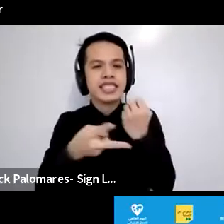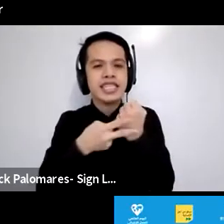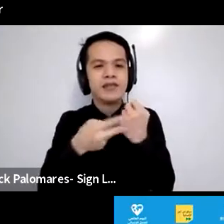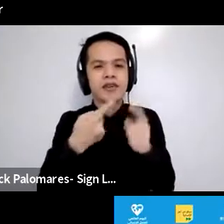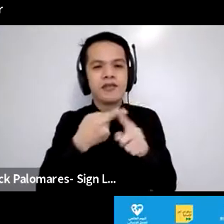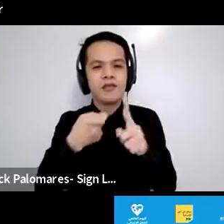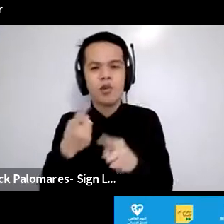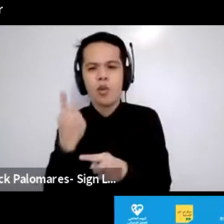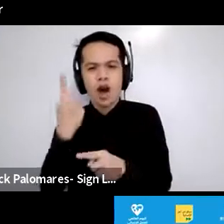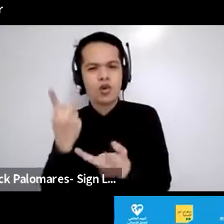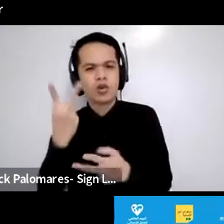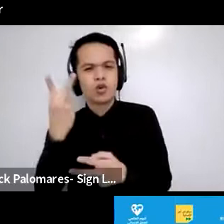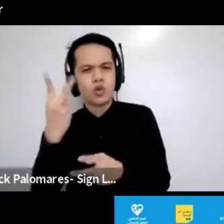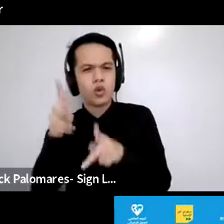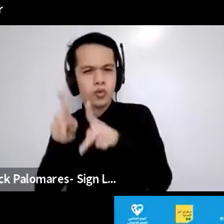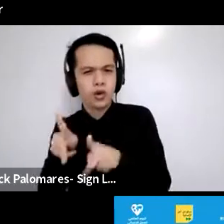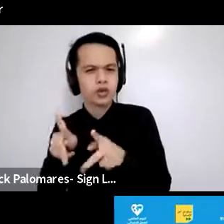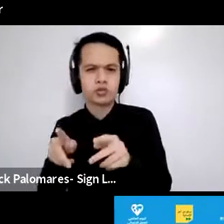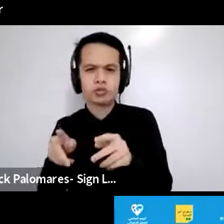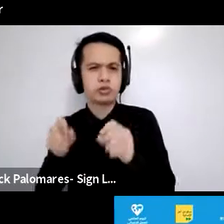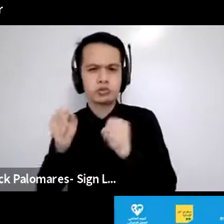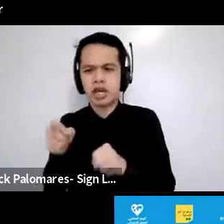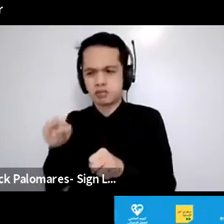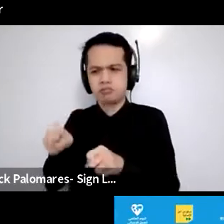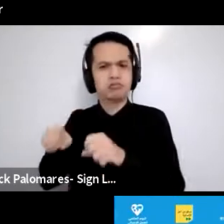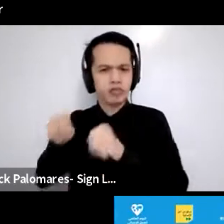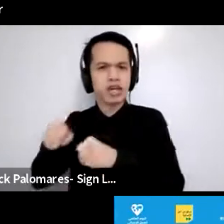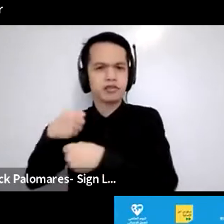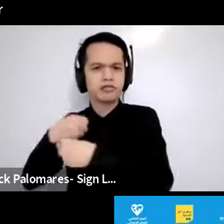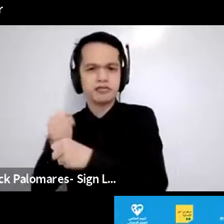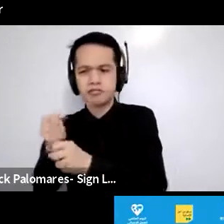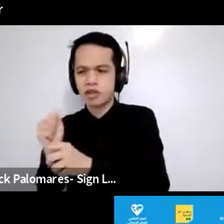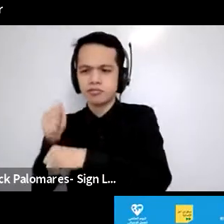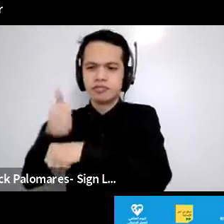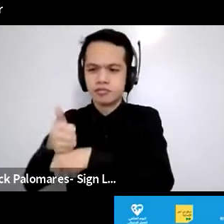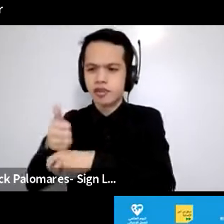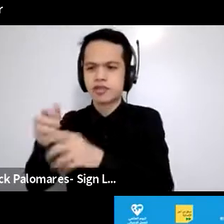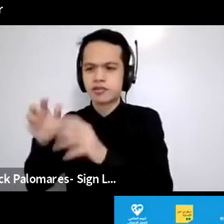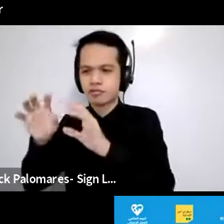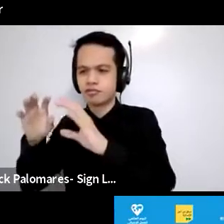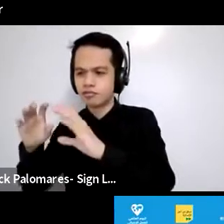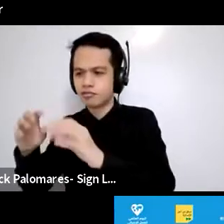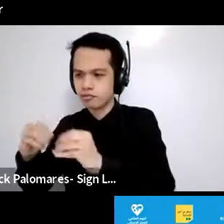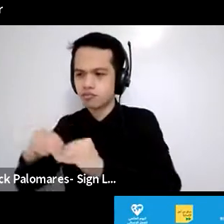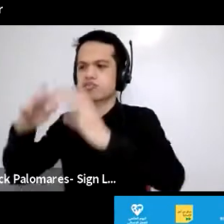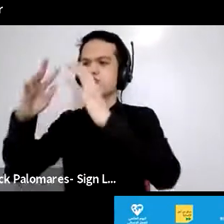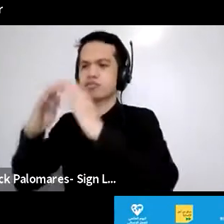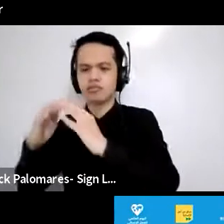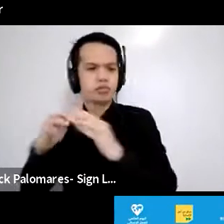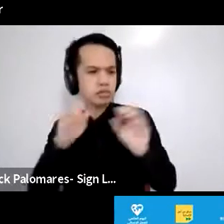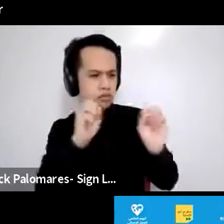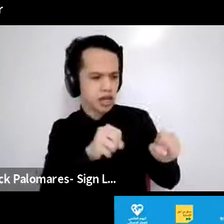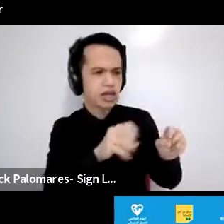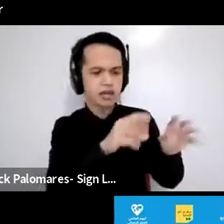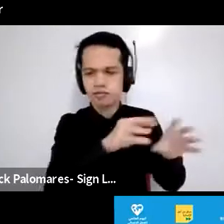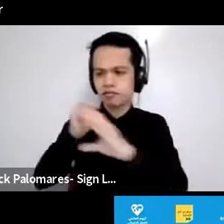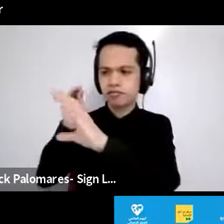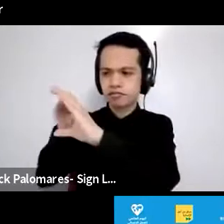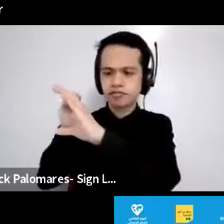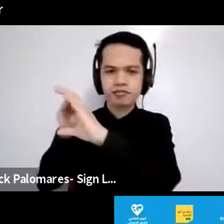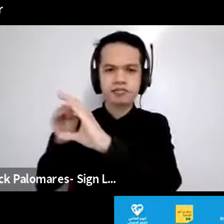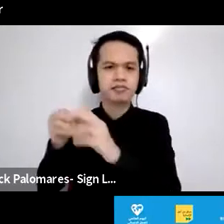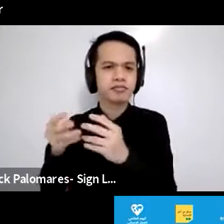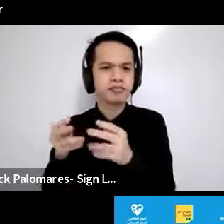1 or 2 persons, or even elderly can set that up. The easy setup enables quick preparation